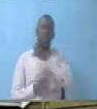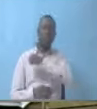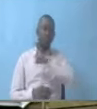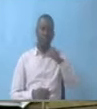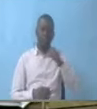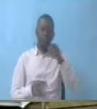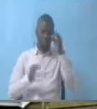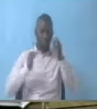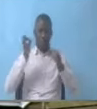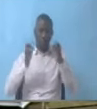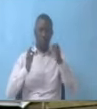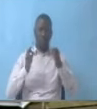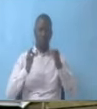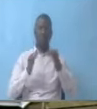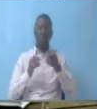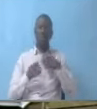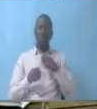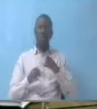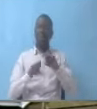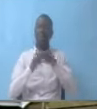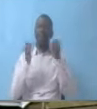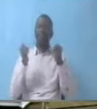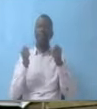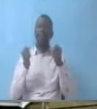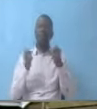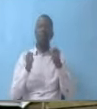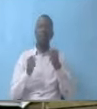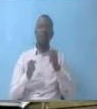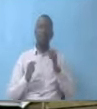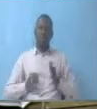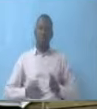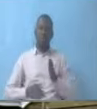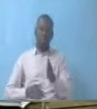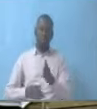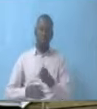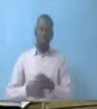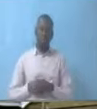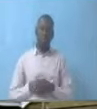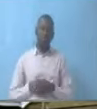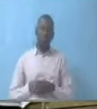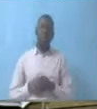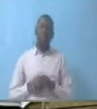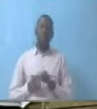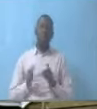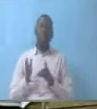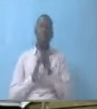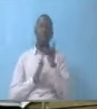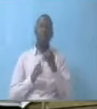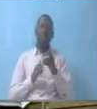were. Okay. Violations of human rights, okay, especially the bail or tracing. Mm-hmm.